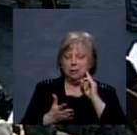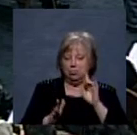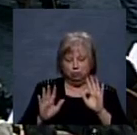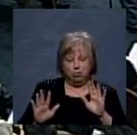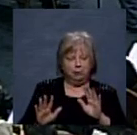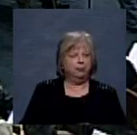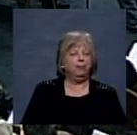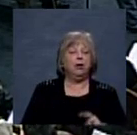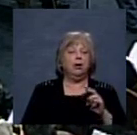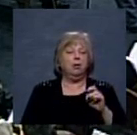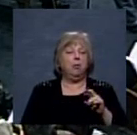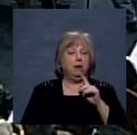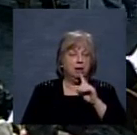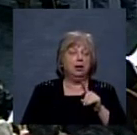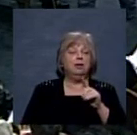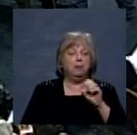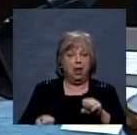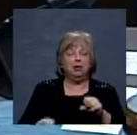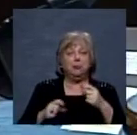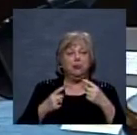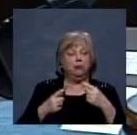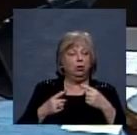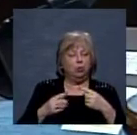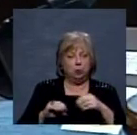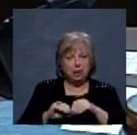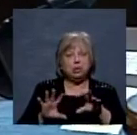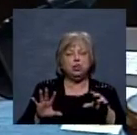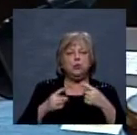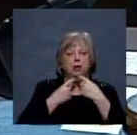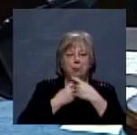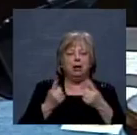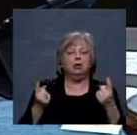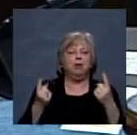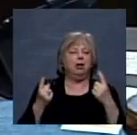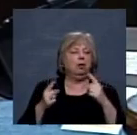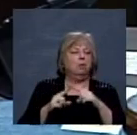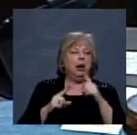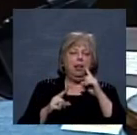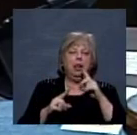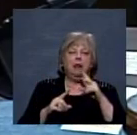it's certainly possible to issue the proclamation, but I think the application,